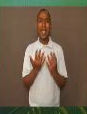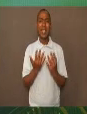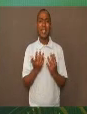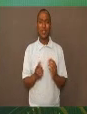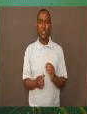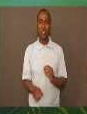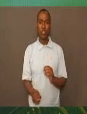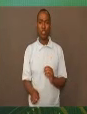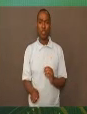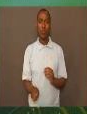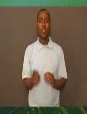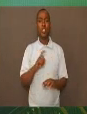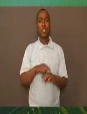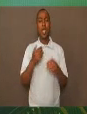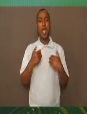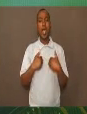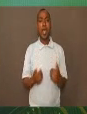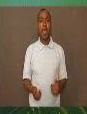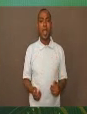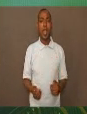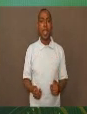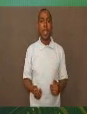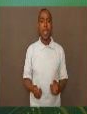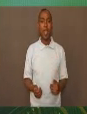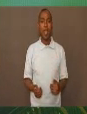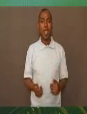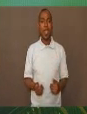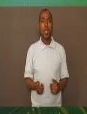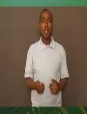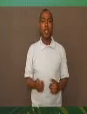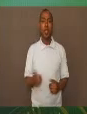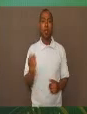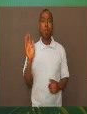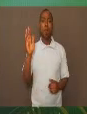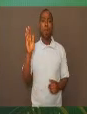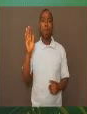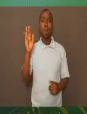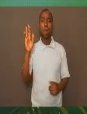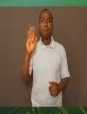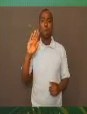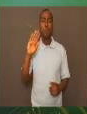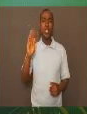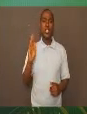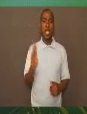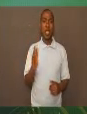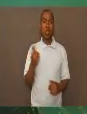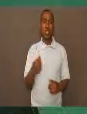urinate and notice a yellowish-white discharge from their